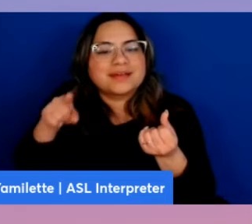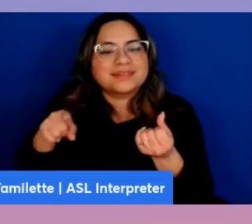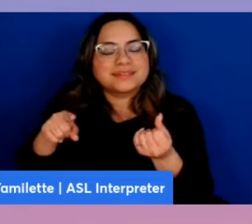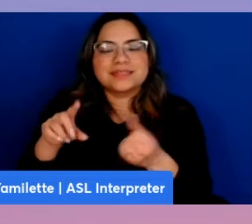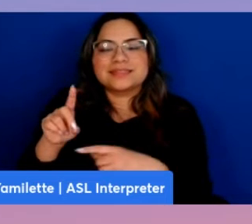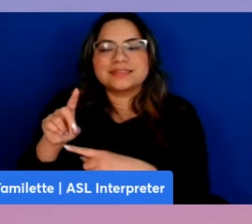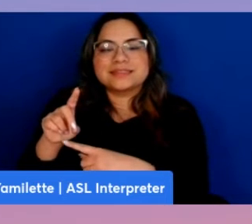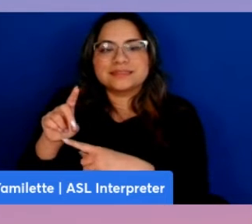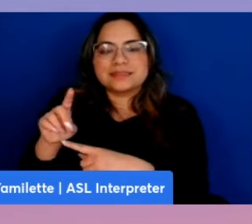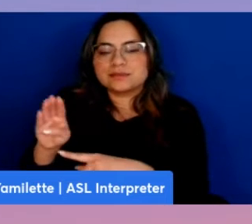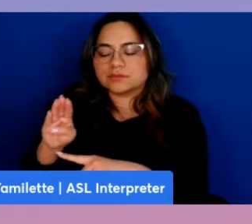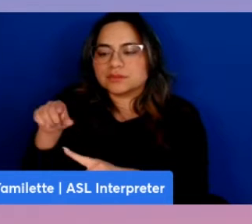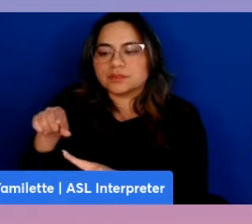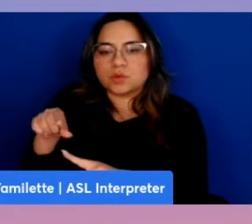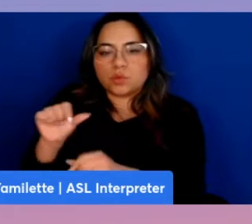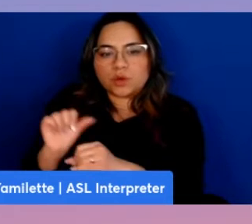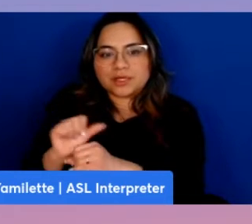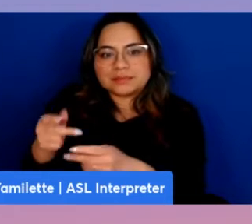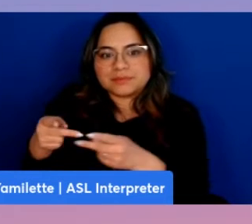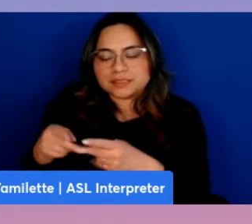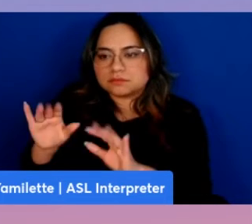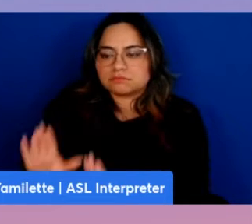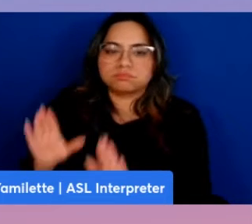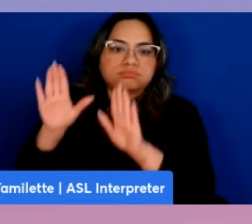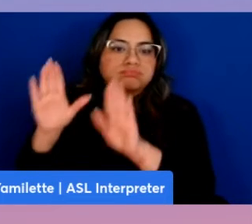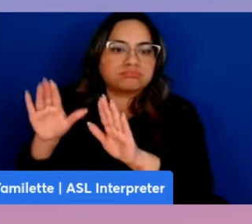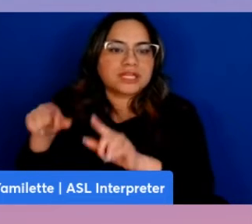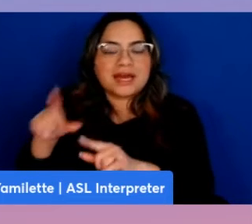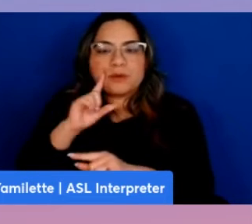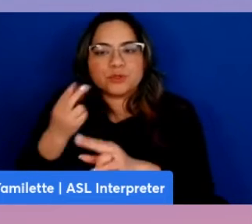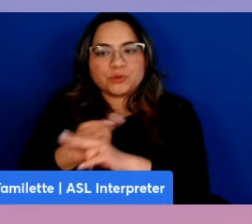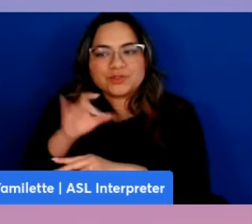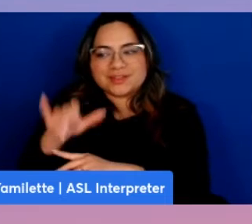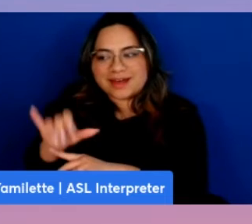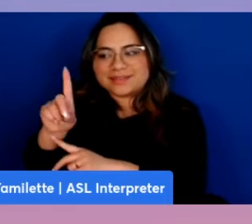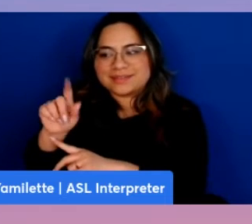gets created, I'm going to use that data in order to